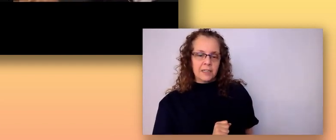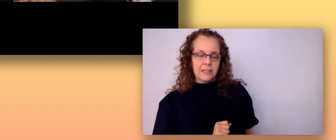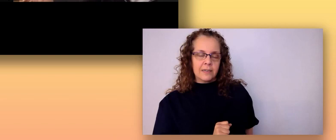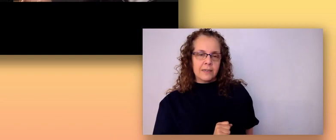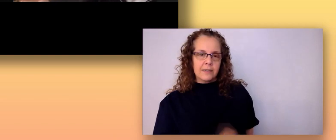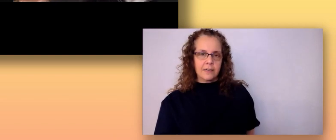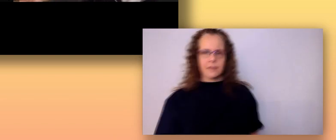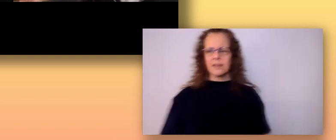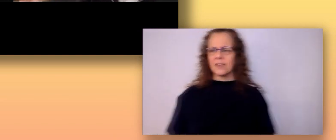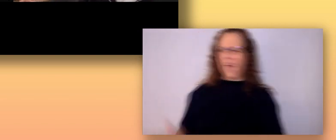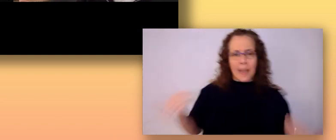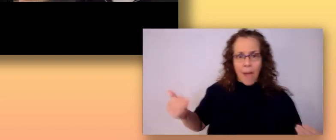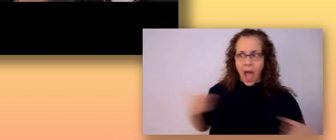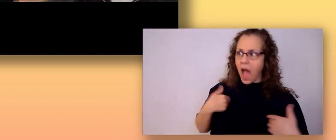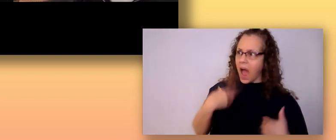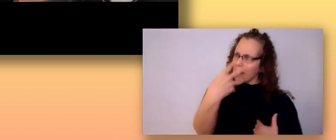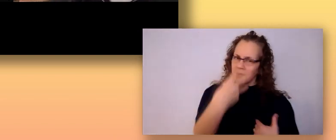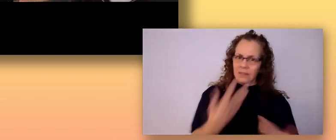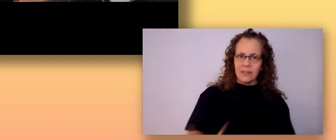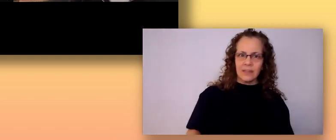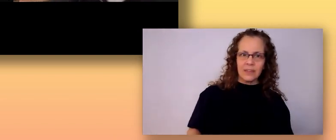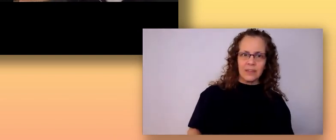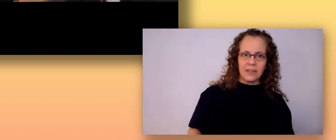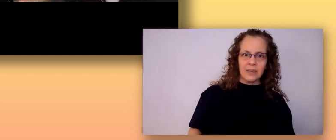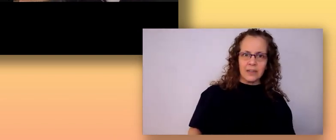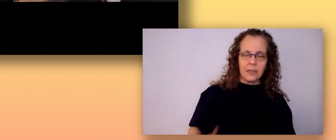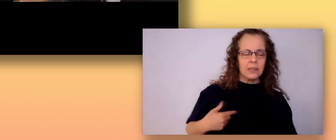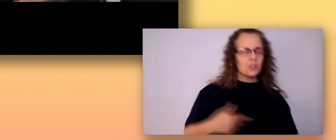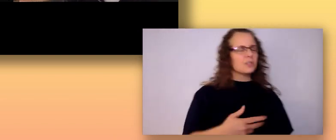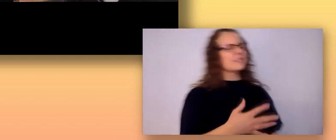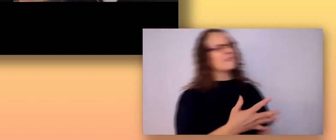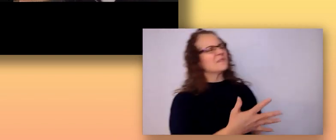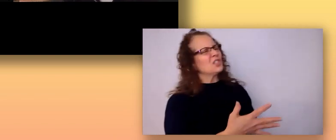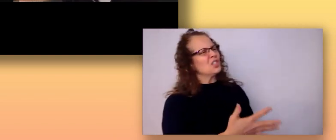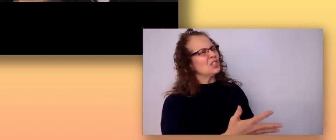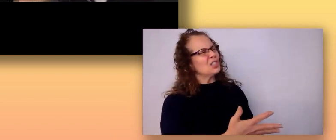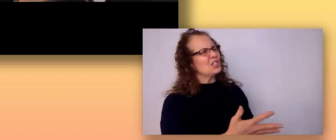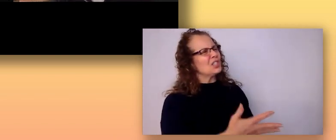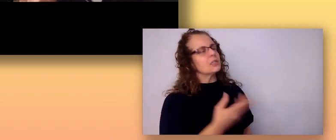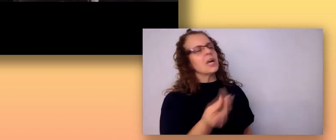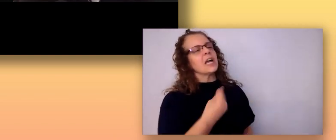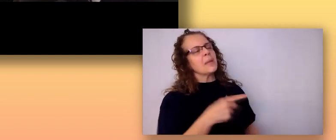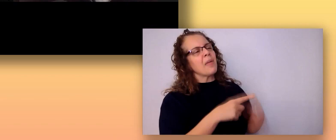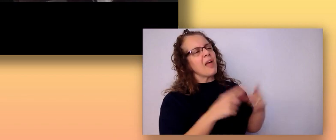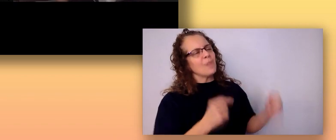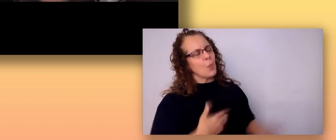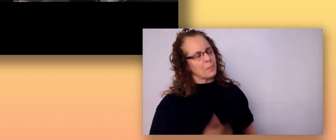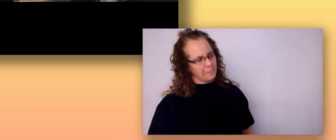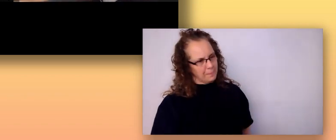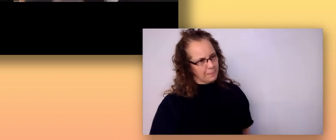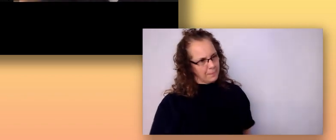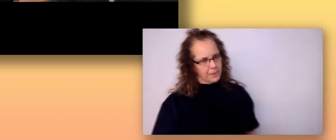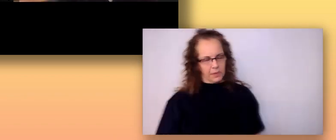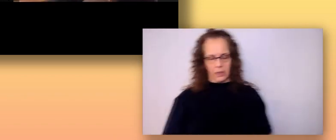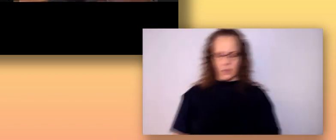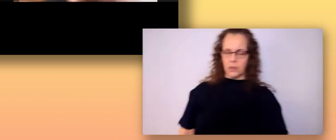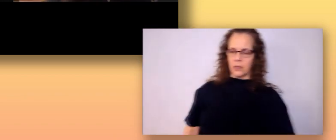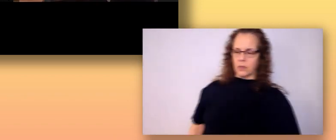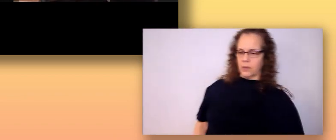Come on, dude. I'm in the middle of something here. Just turn it off. Pass me that envelope, yeah.